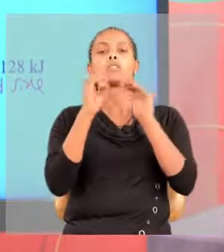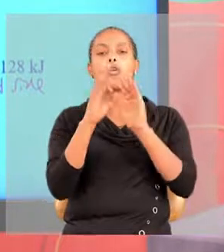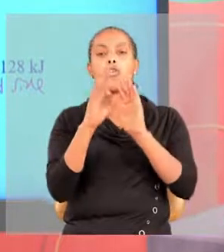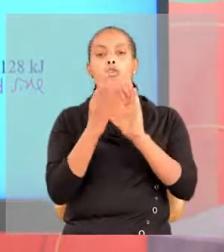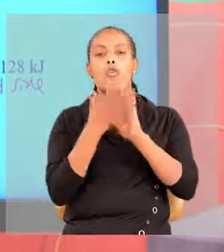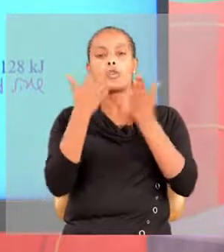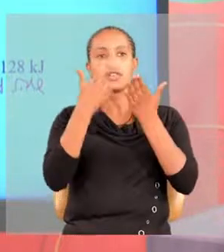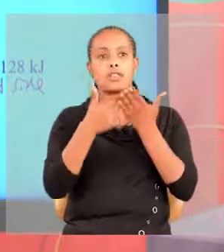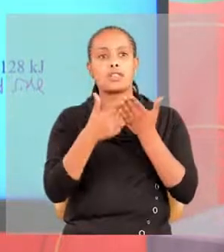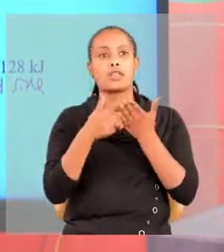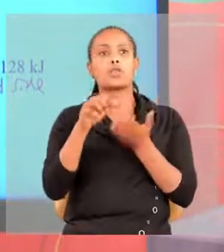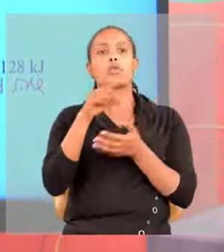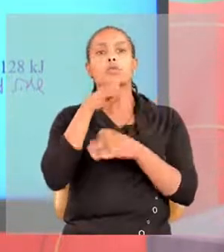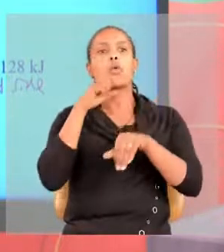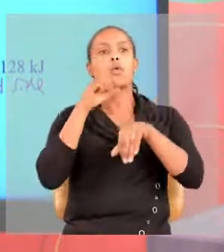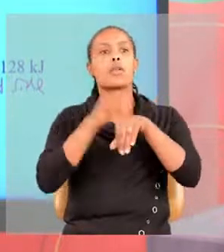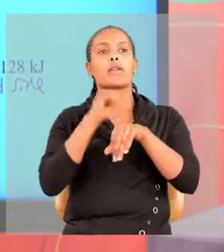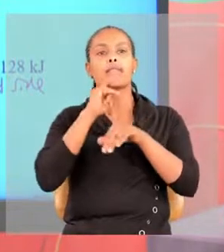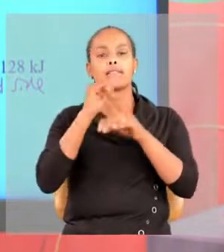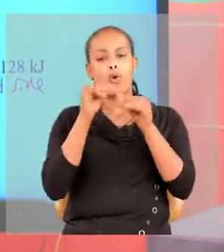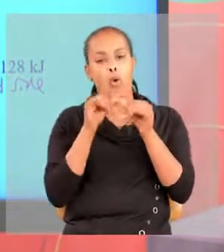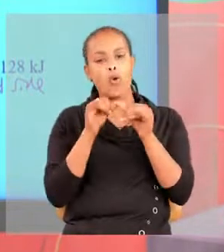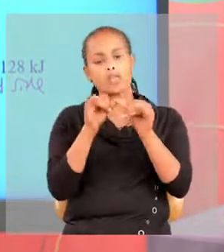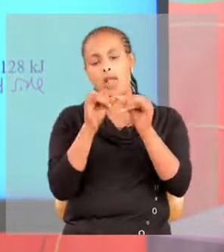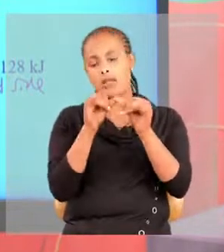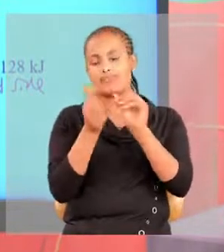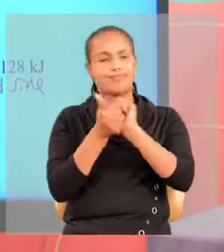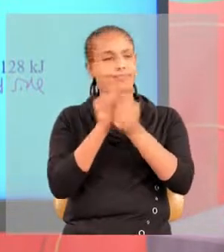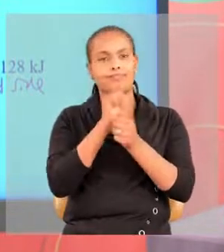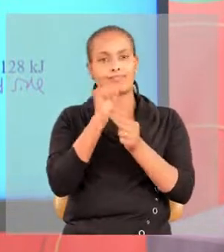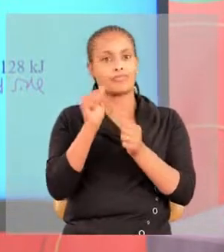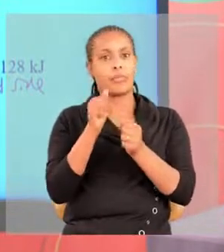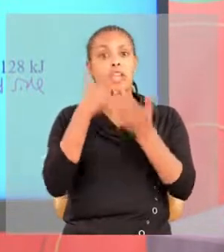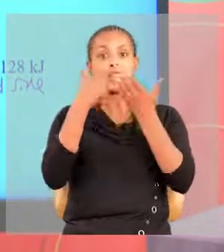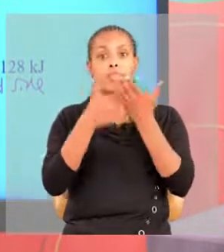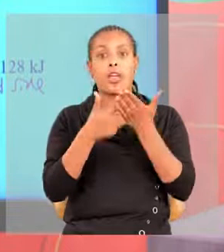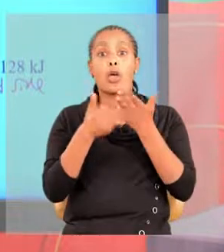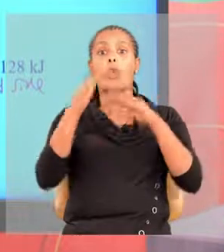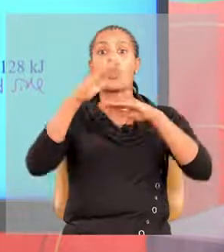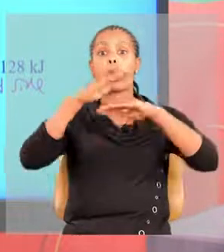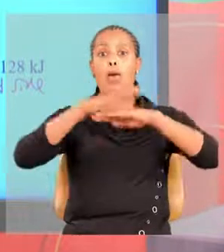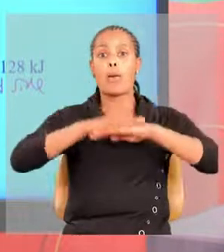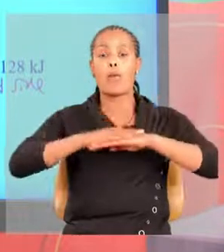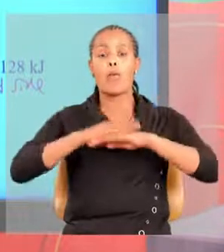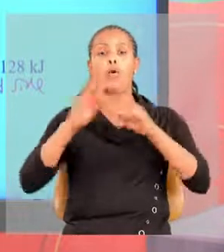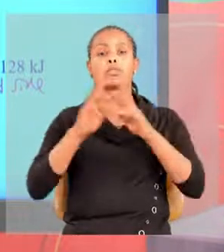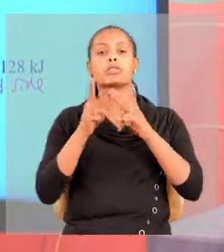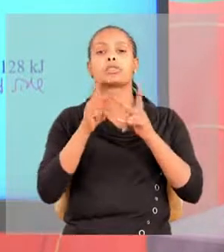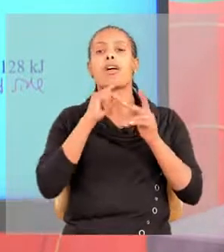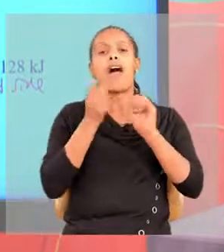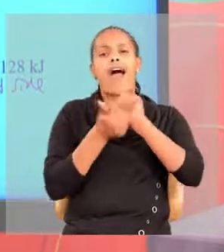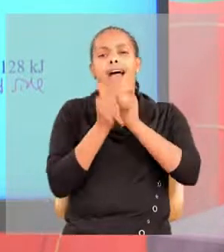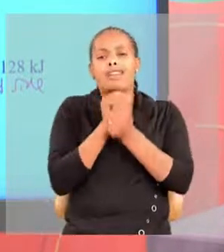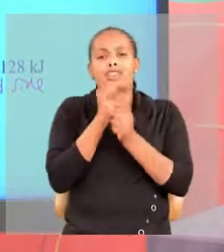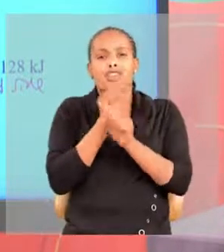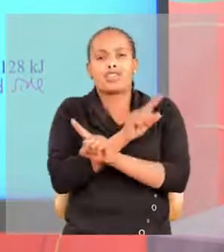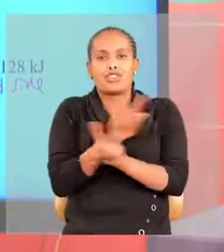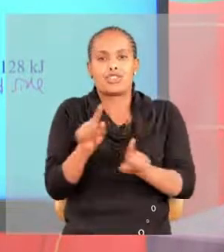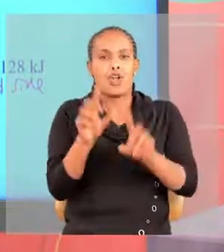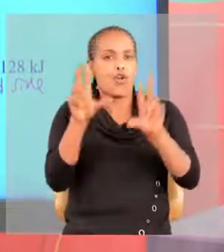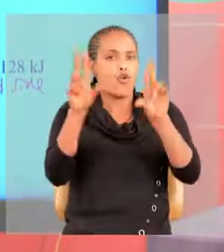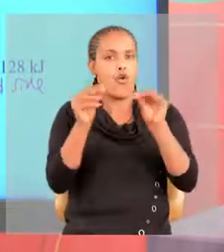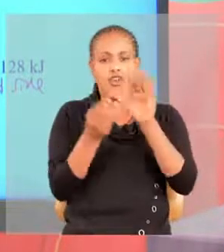of this solid is constant. Therefore, the equilibrium position is unchanged.